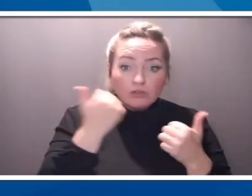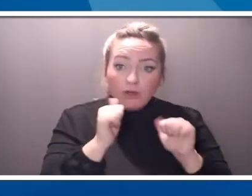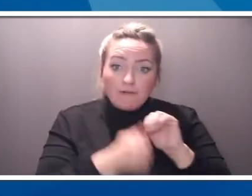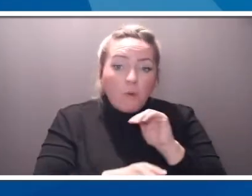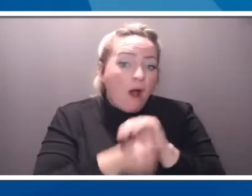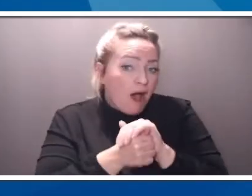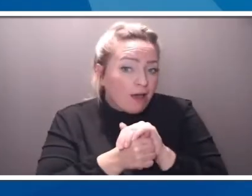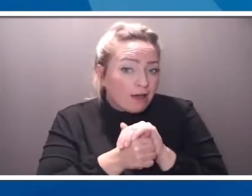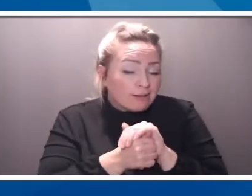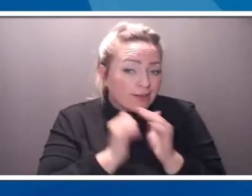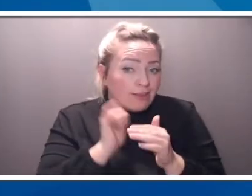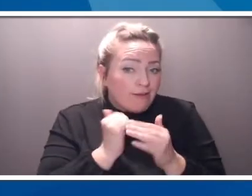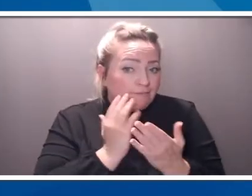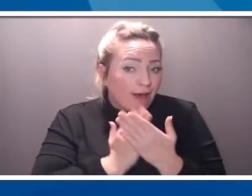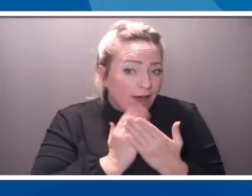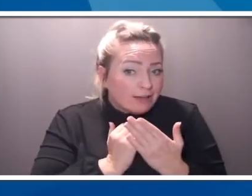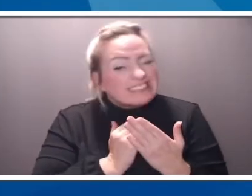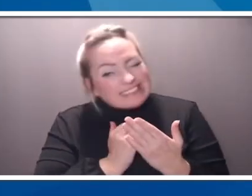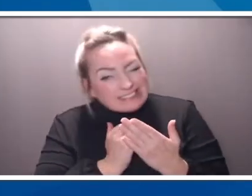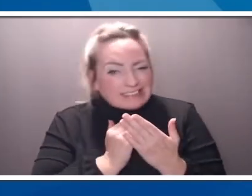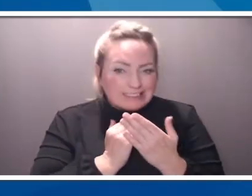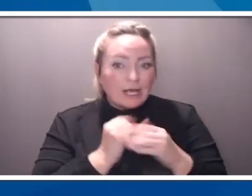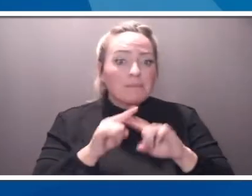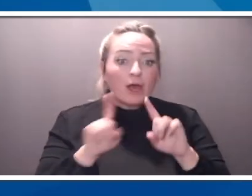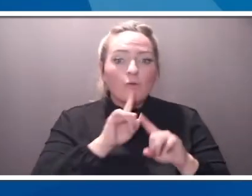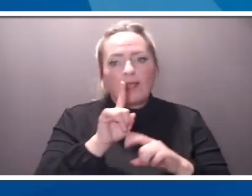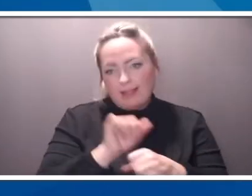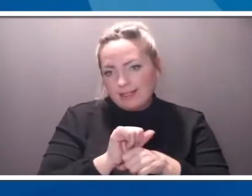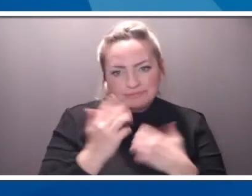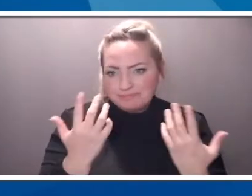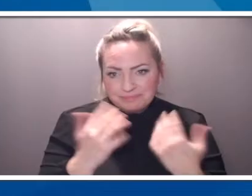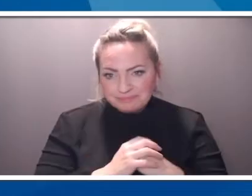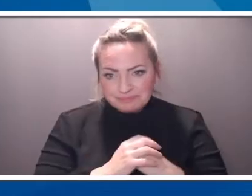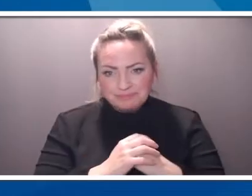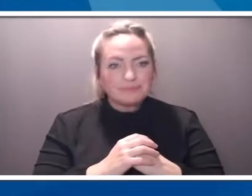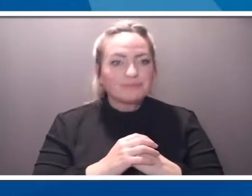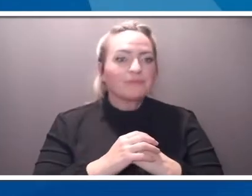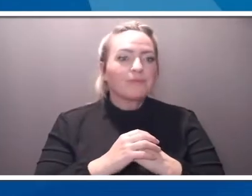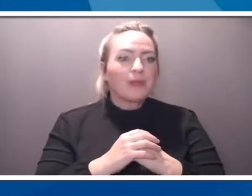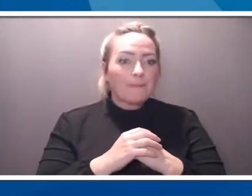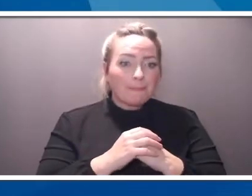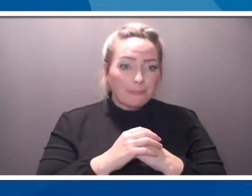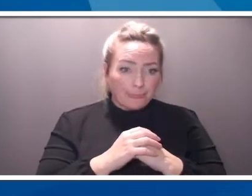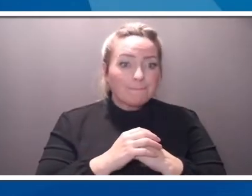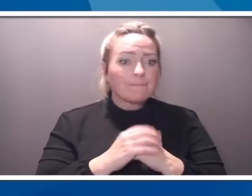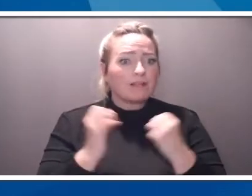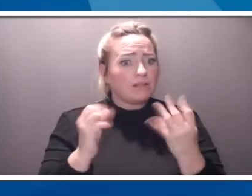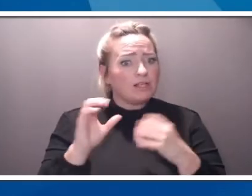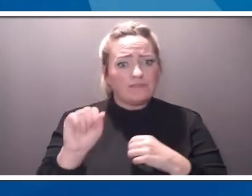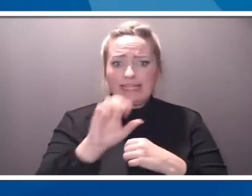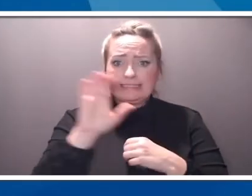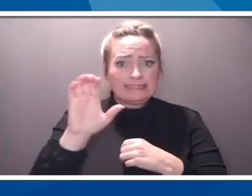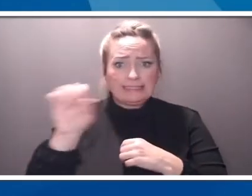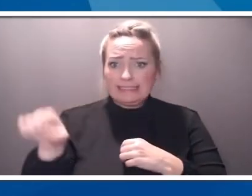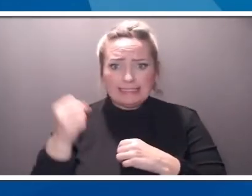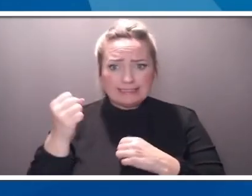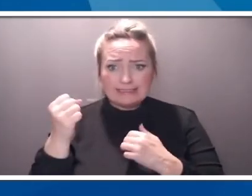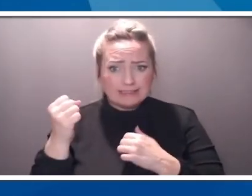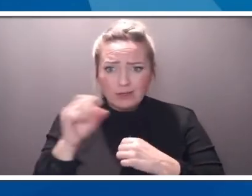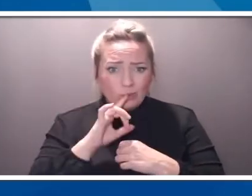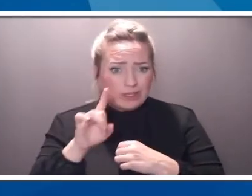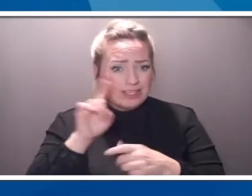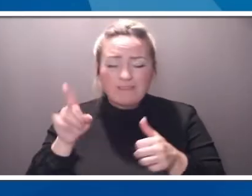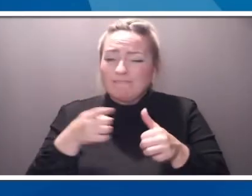there is the idea they try to hide that fact a little bit, but it is the reality. So there's a lot